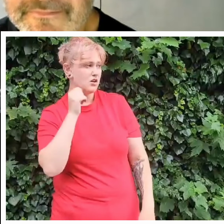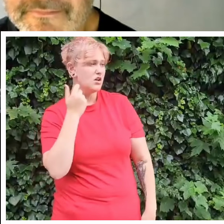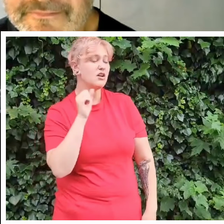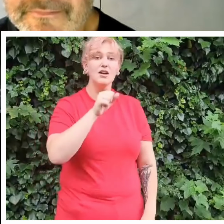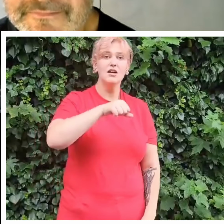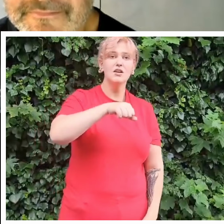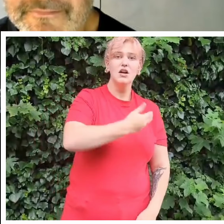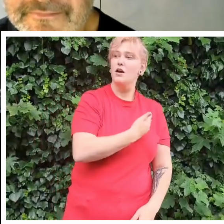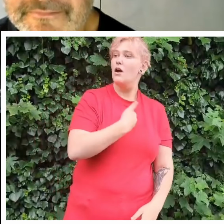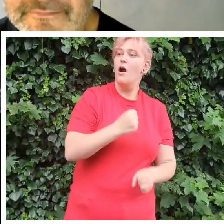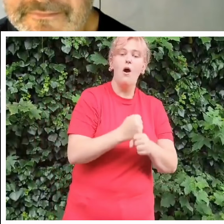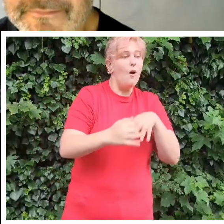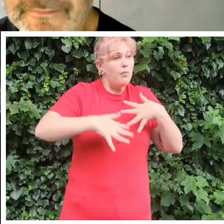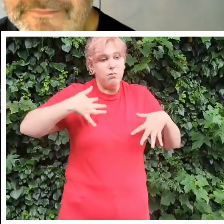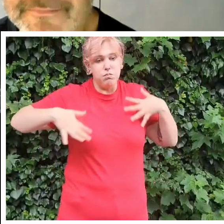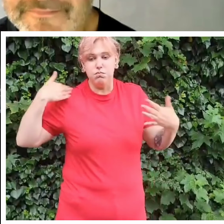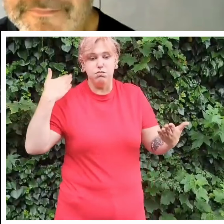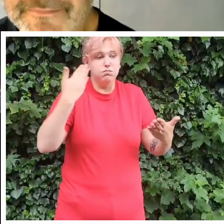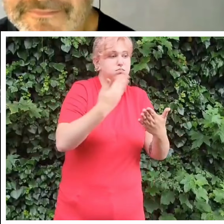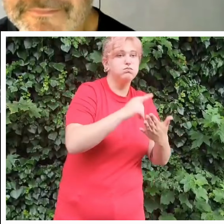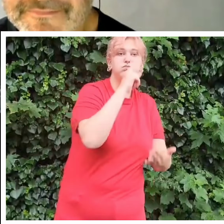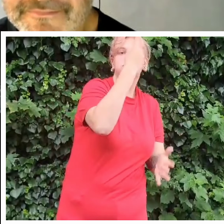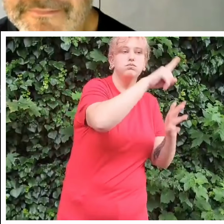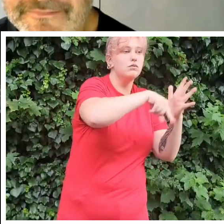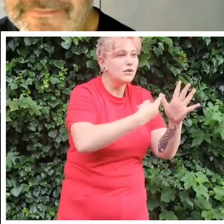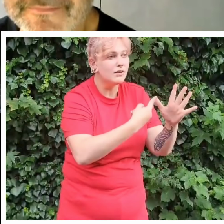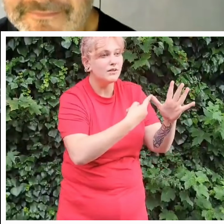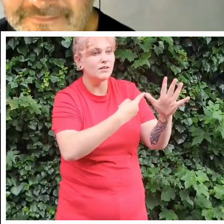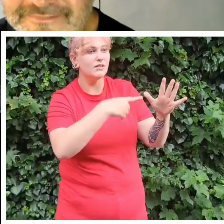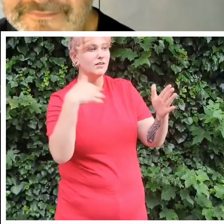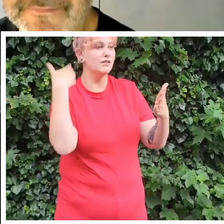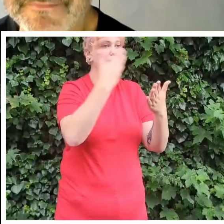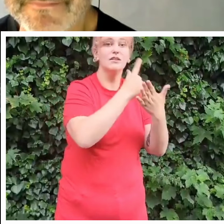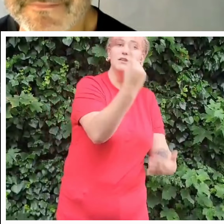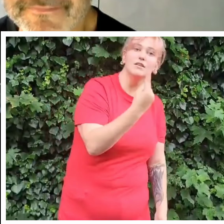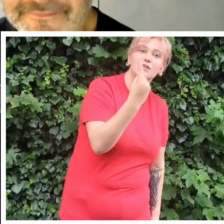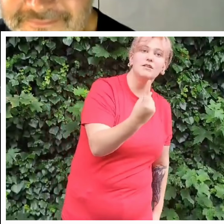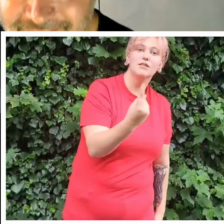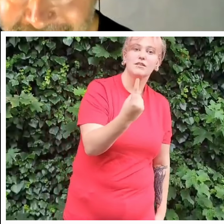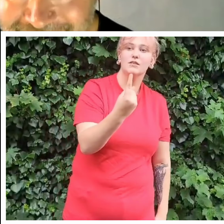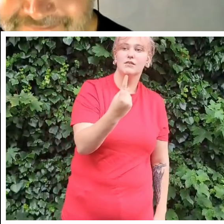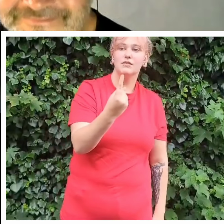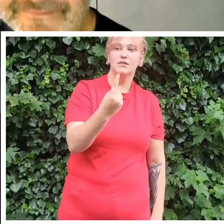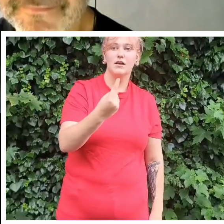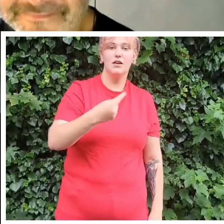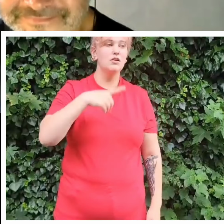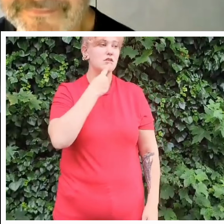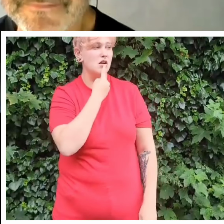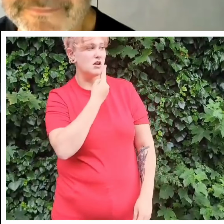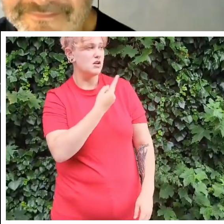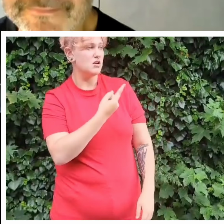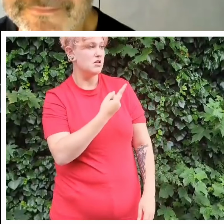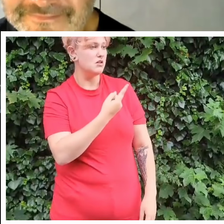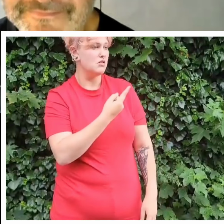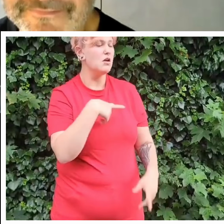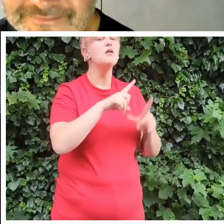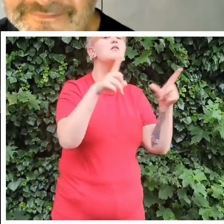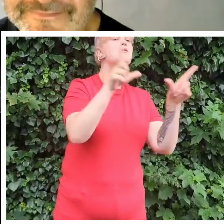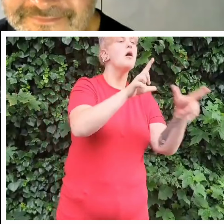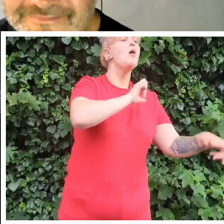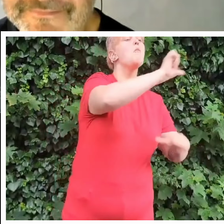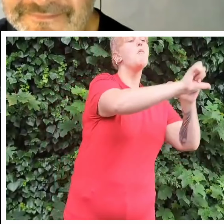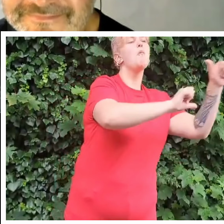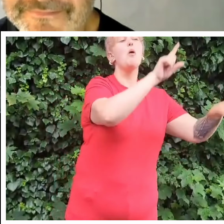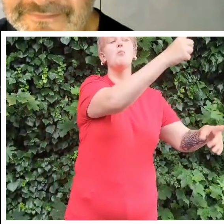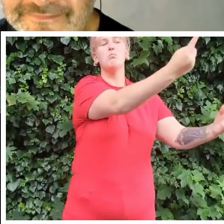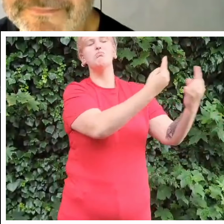And yeah, it's just been so exciting since the 1st of July, since we first sort of said put the links